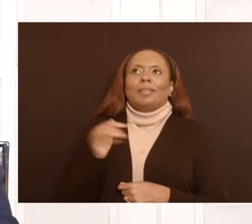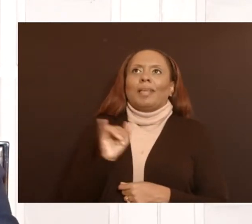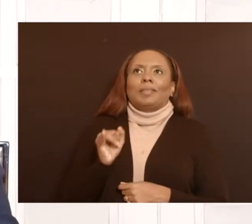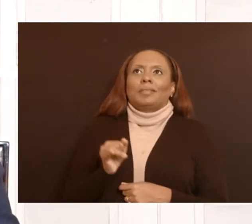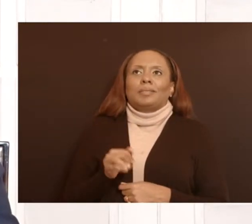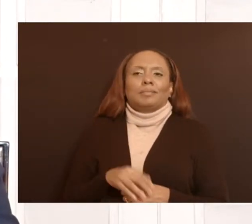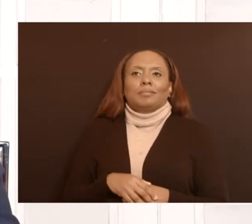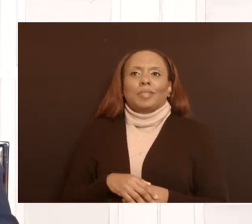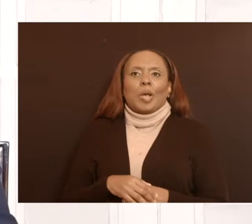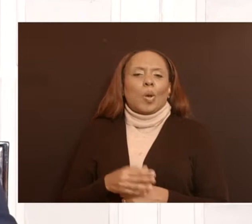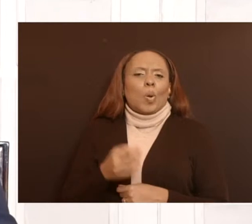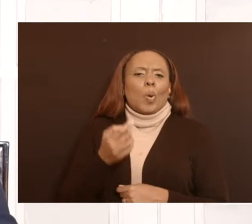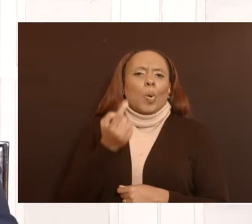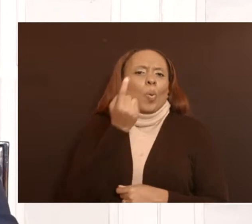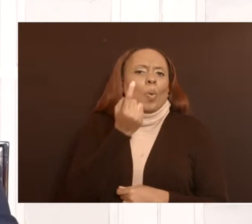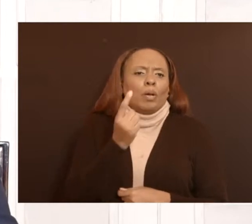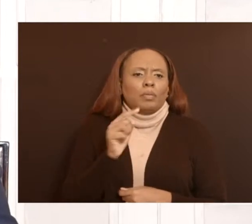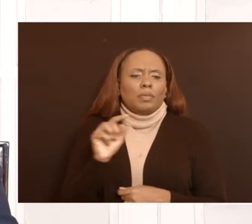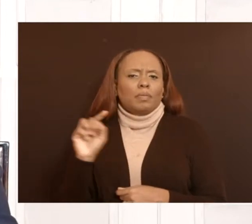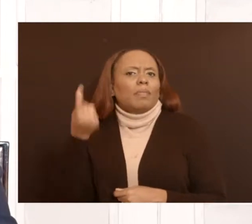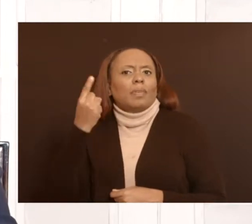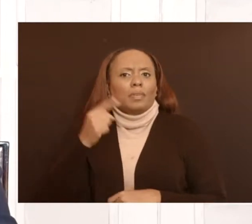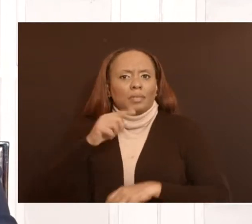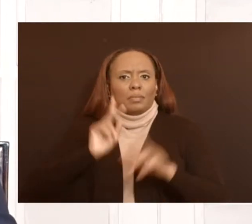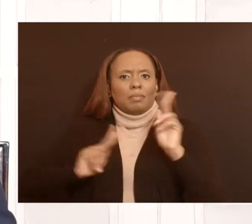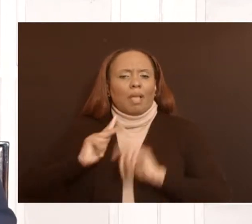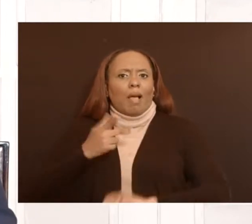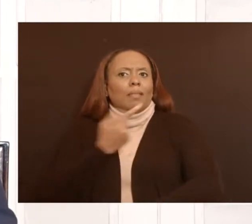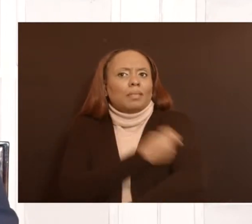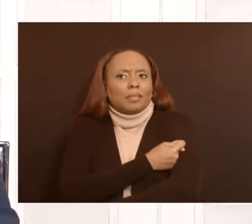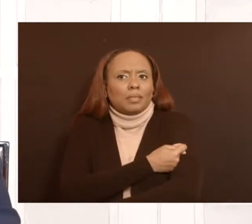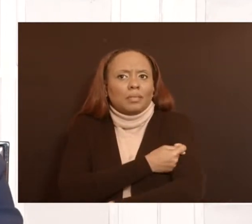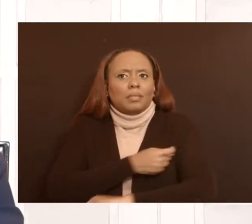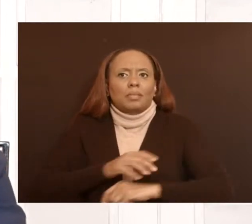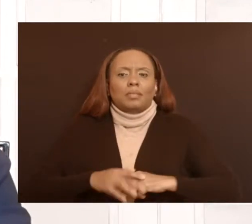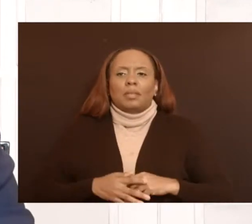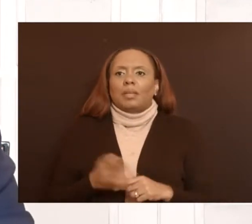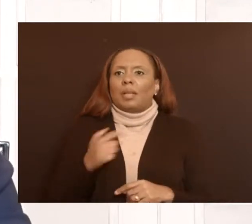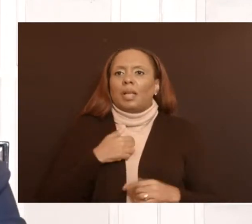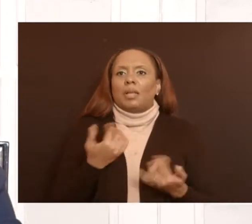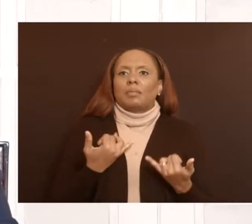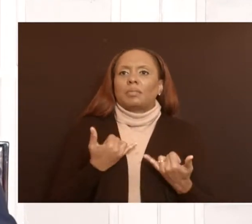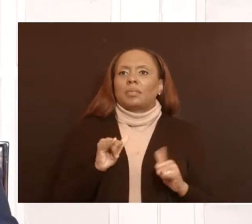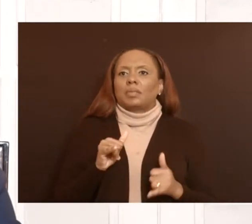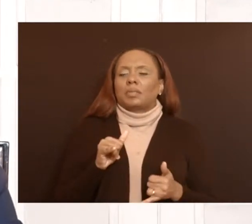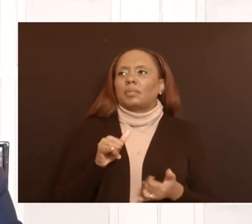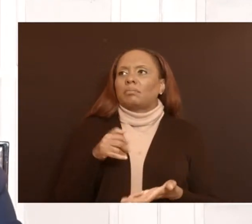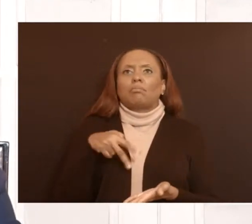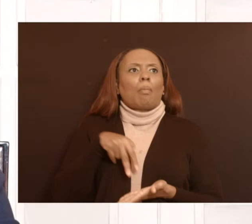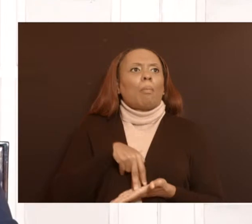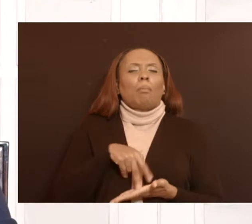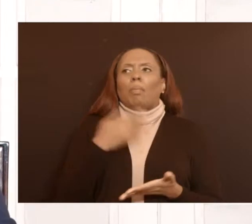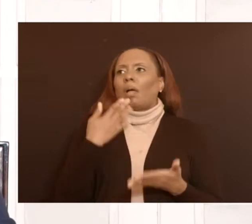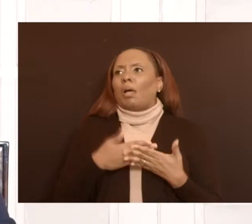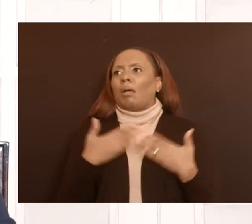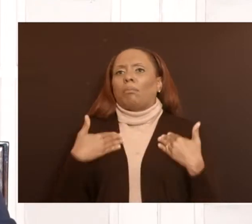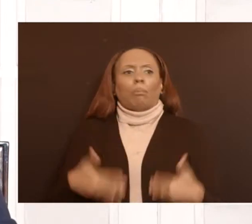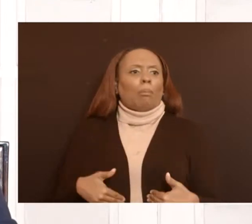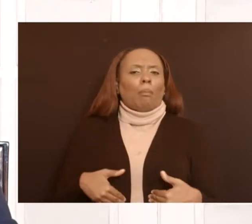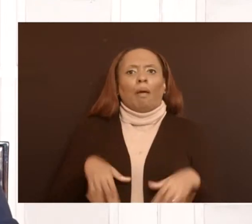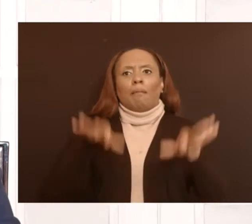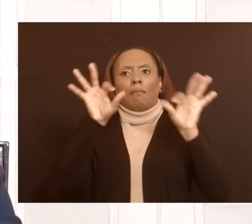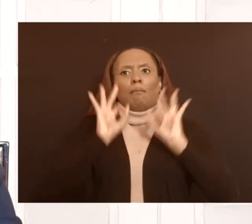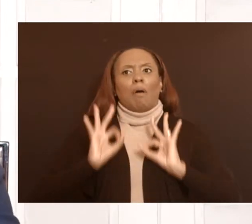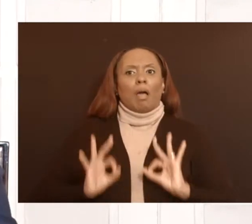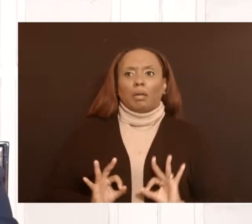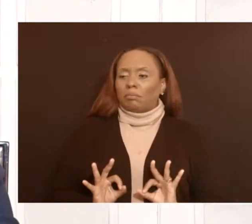that yes, there is that anxiety about vaccinations. But I'm still standing here. I don't think I'm walking on my head or talking on my head today, to be frankly